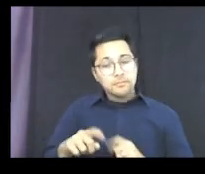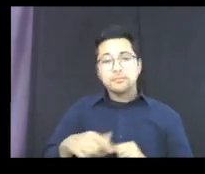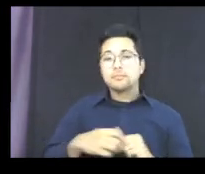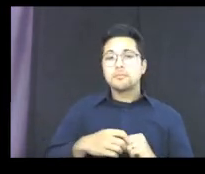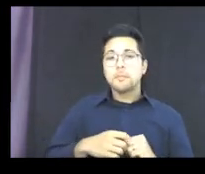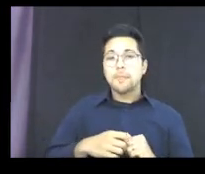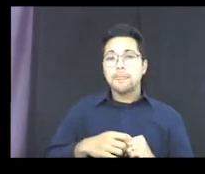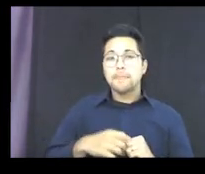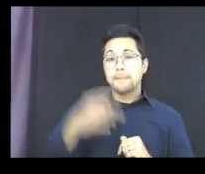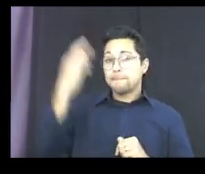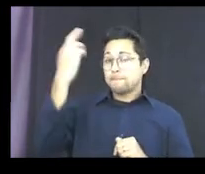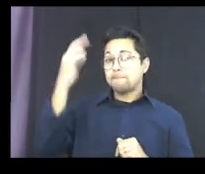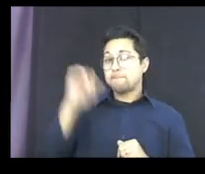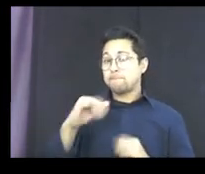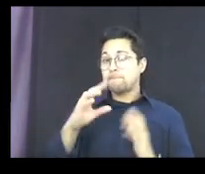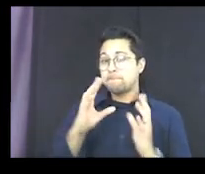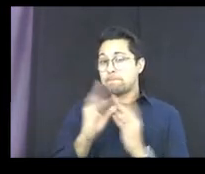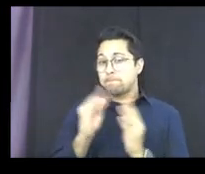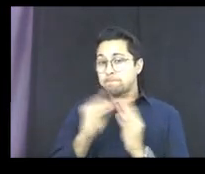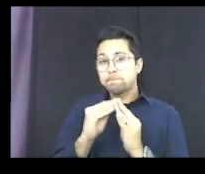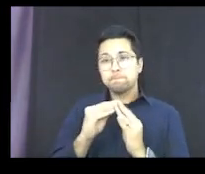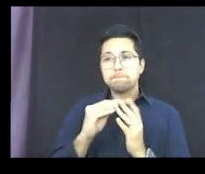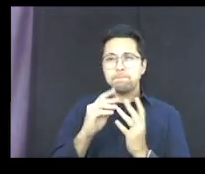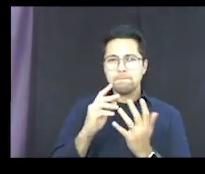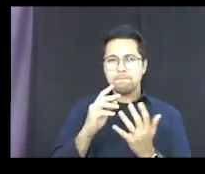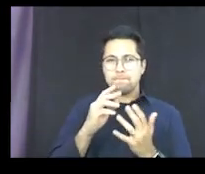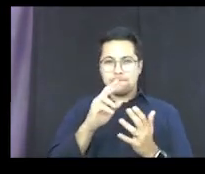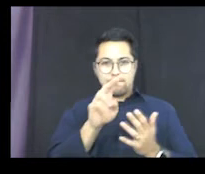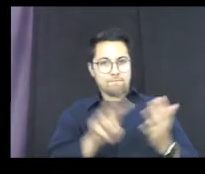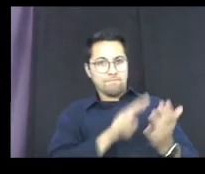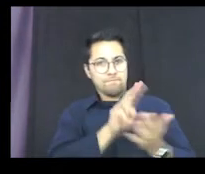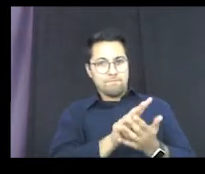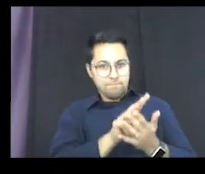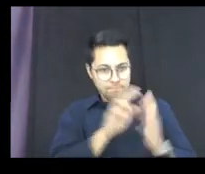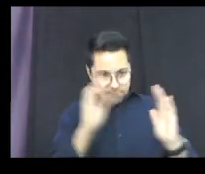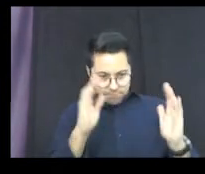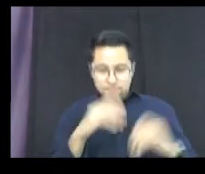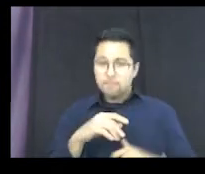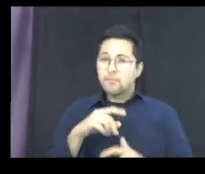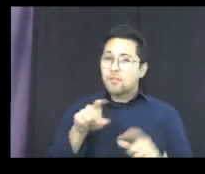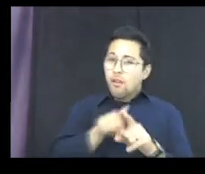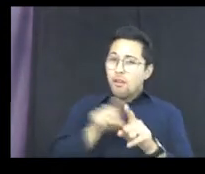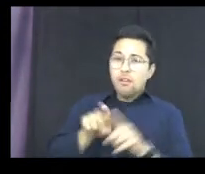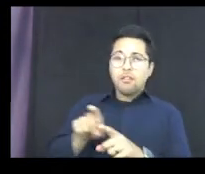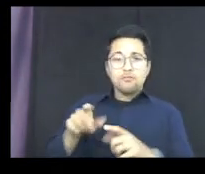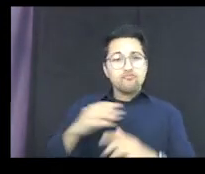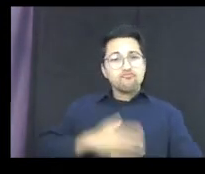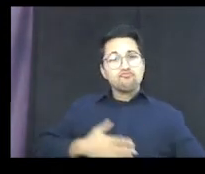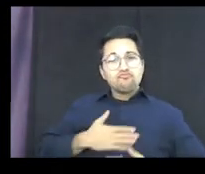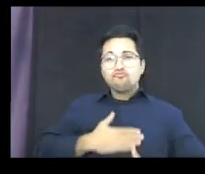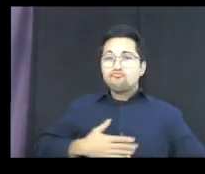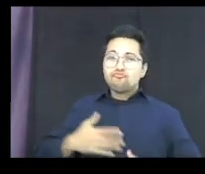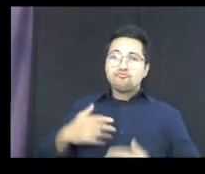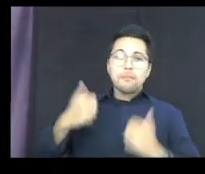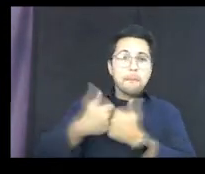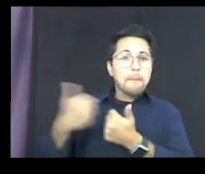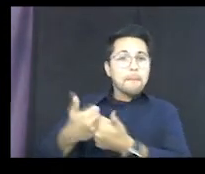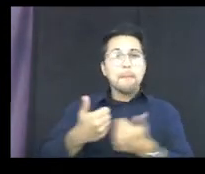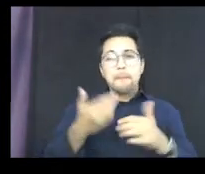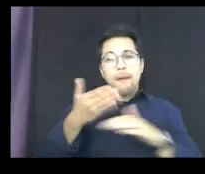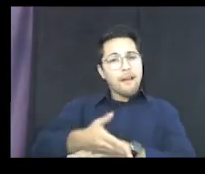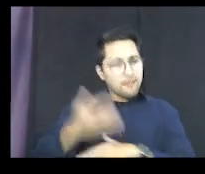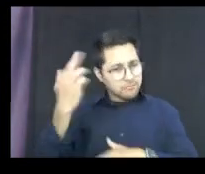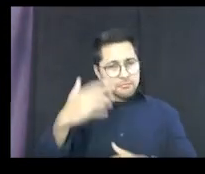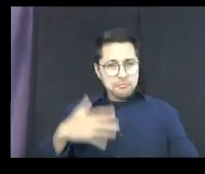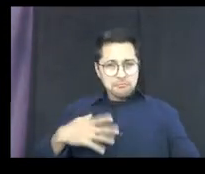because the meetings are 2 hours long, and then have fun and games afterwards, because people like to have